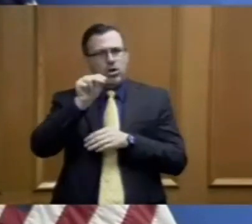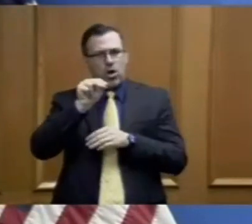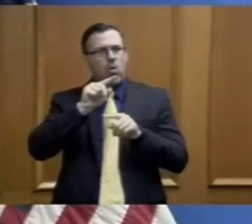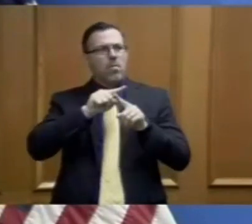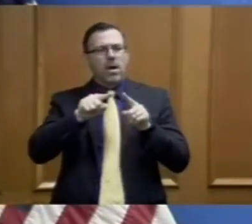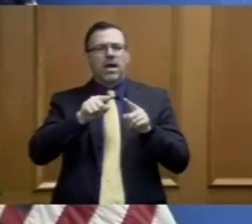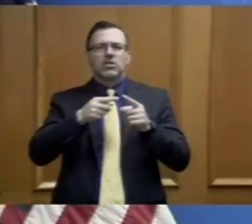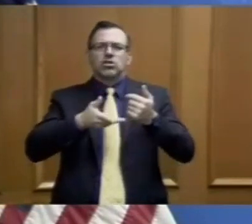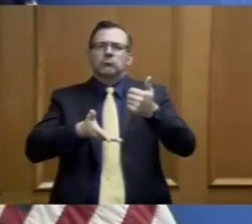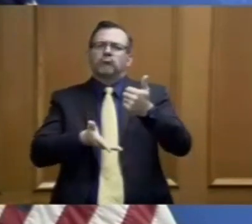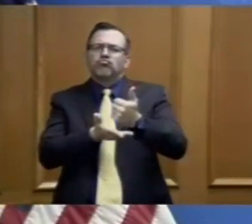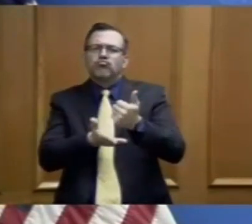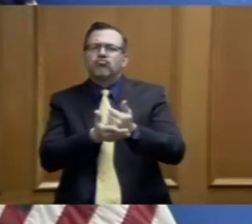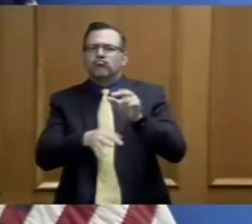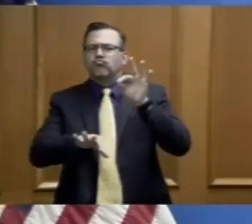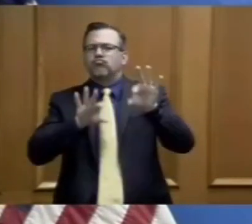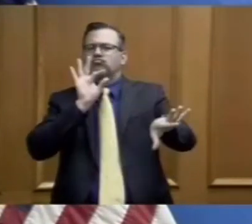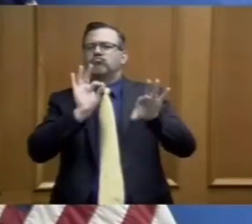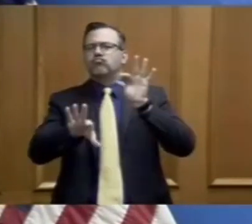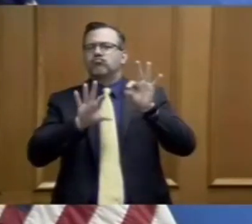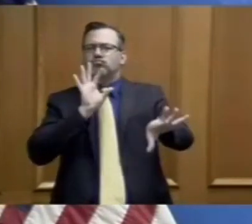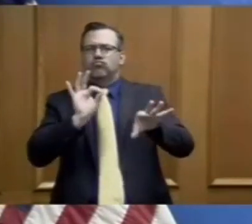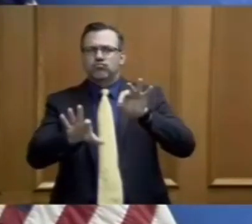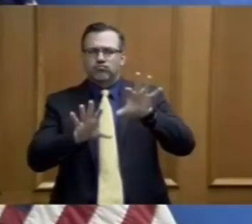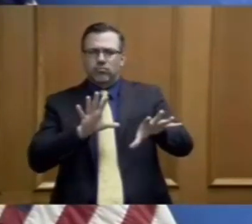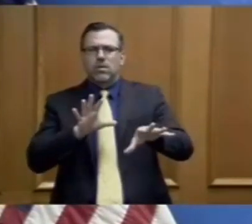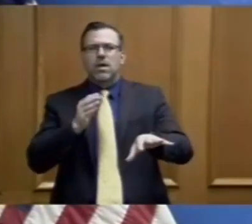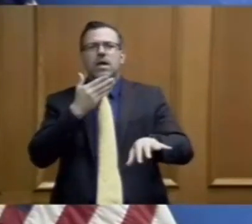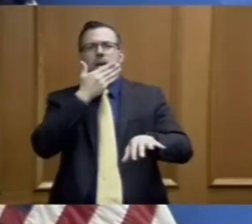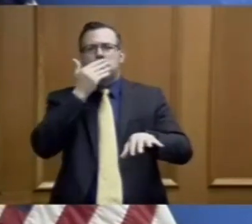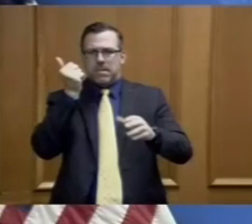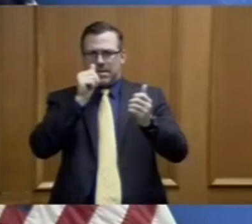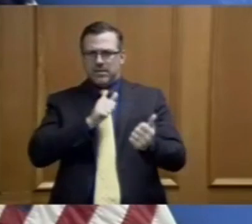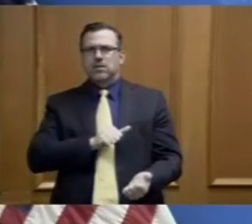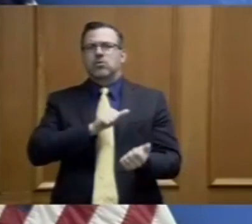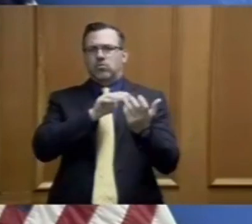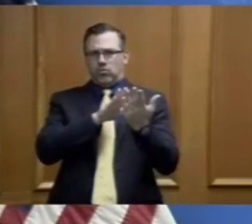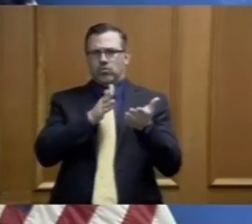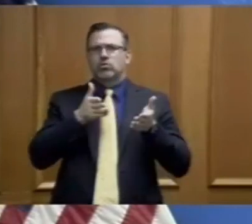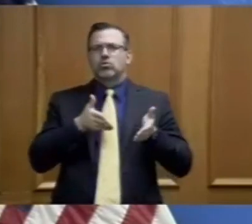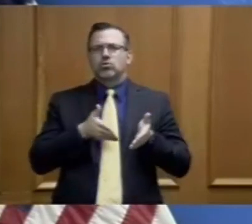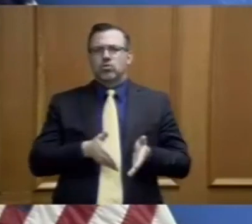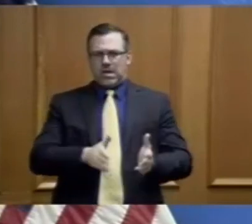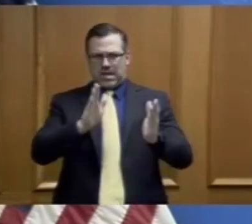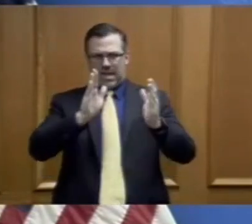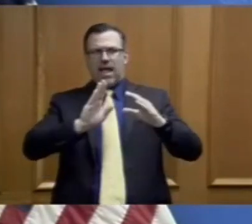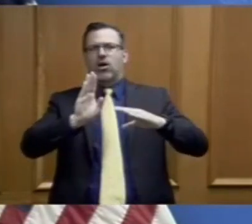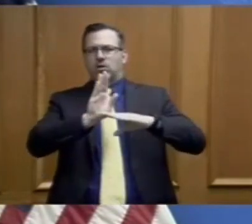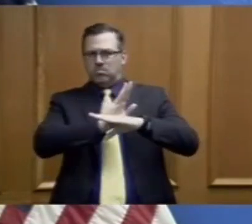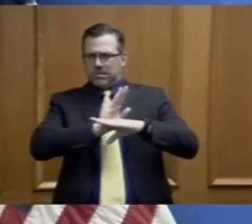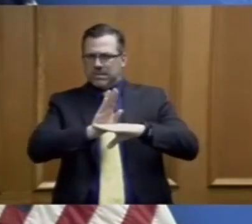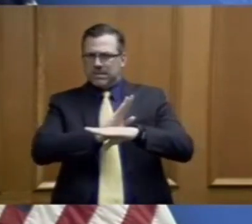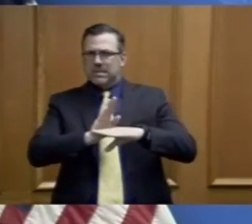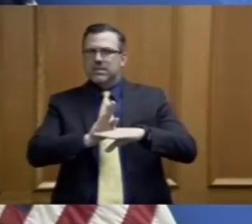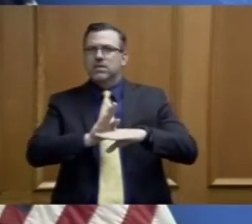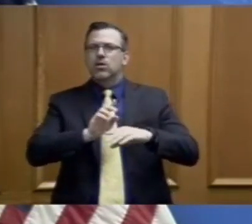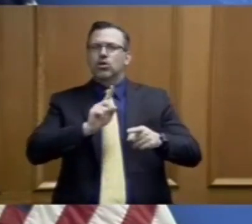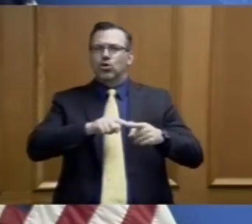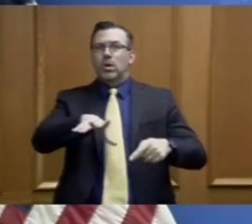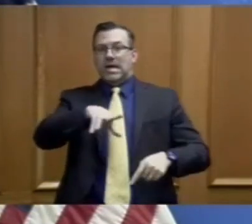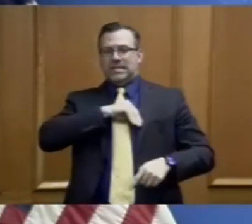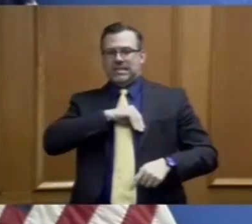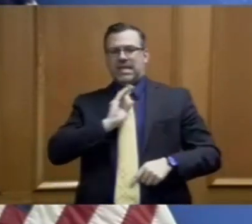guidelines and as best practices that will allow these businesses to take that pledge and